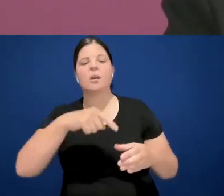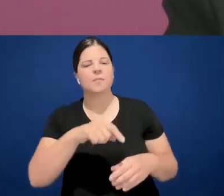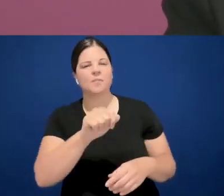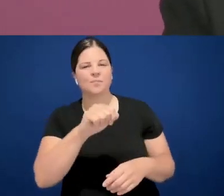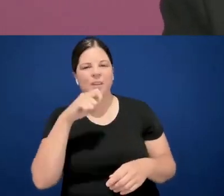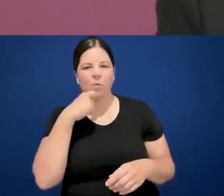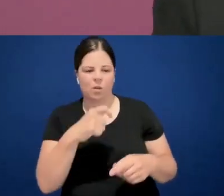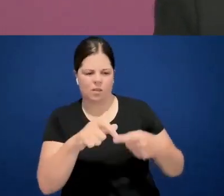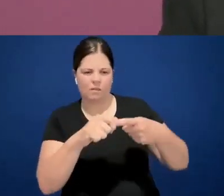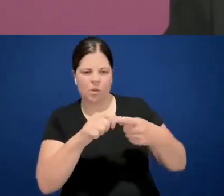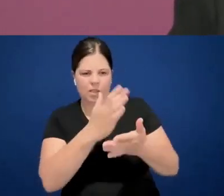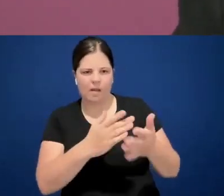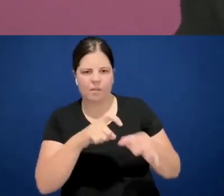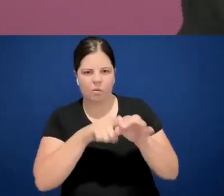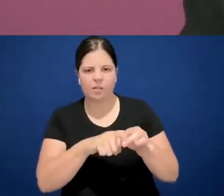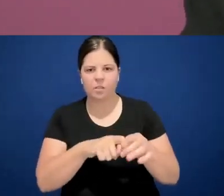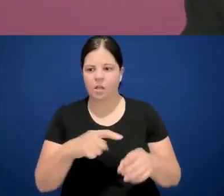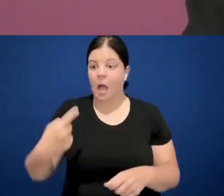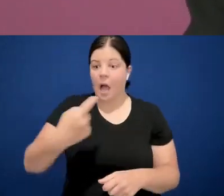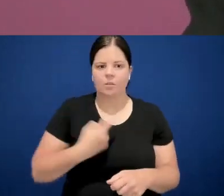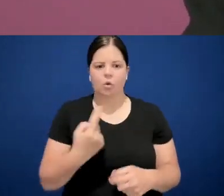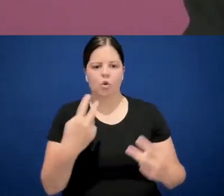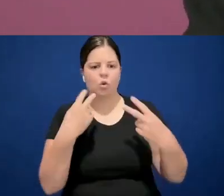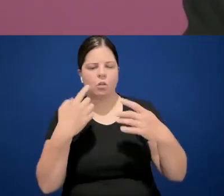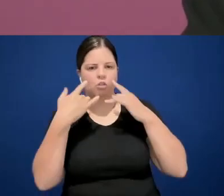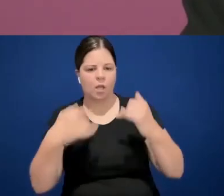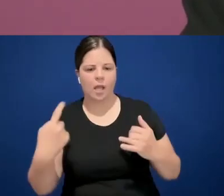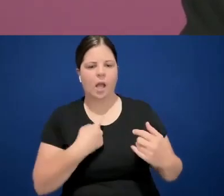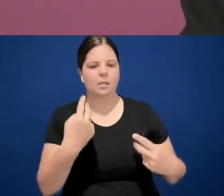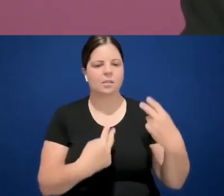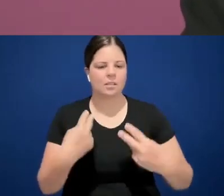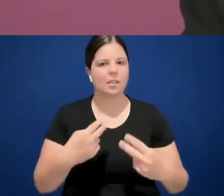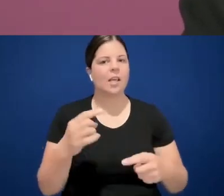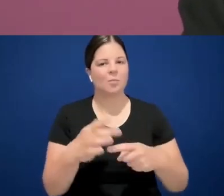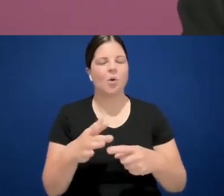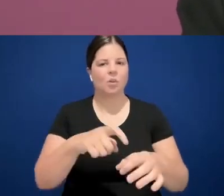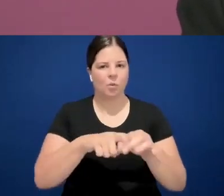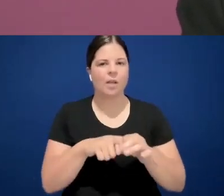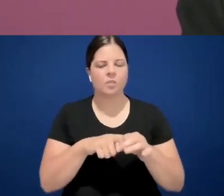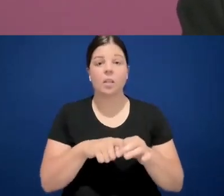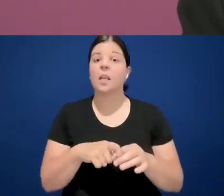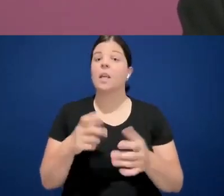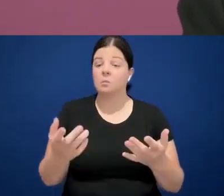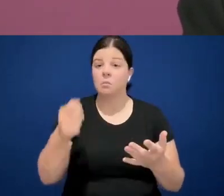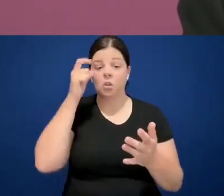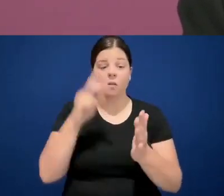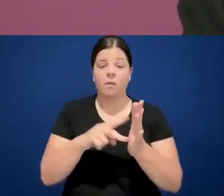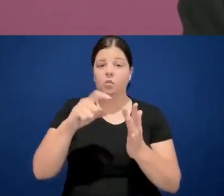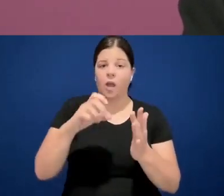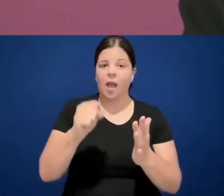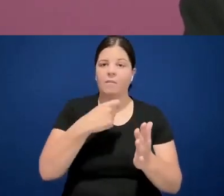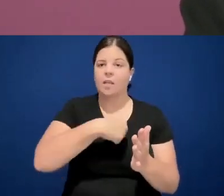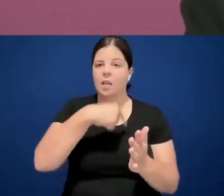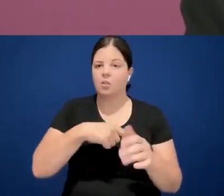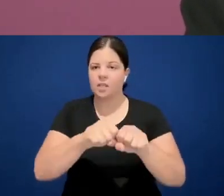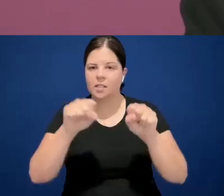first part of the question. So who watches the watchdog? And I think that's a really important question. So in Victoria, there's an integrity system which involves a